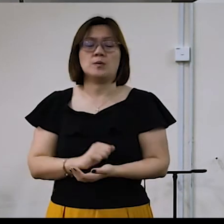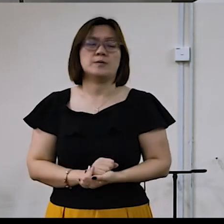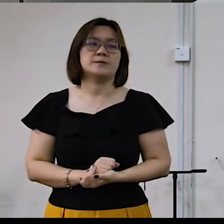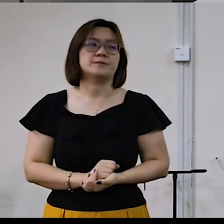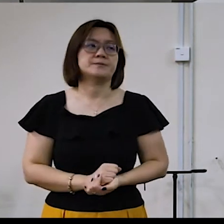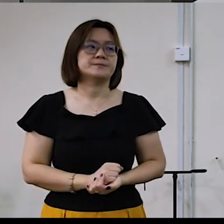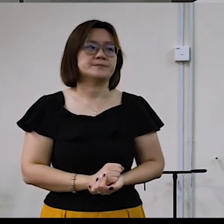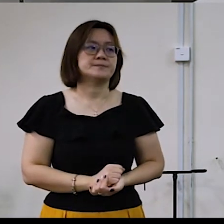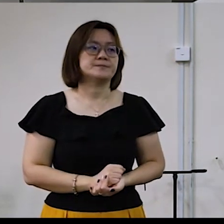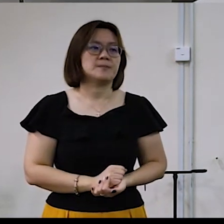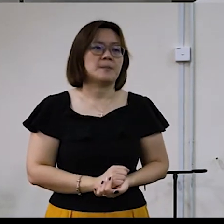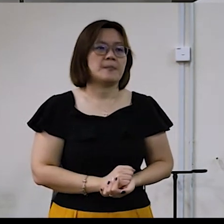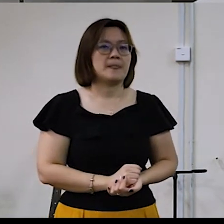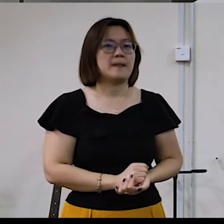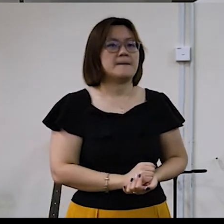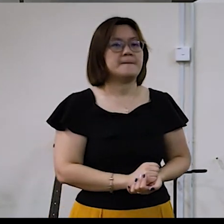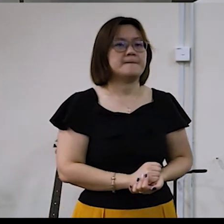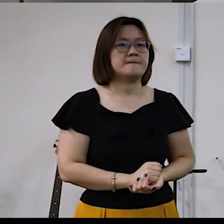all that.